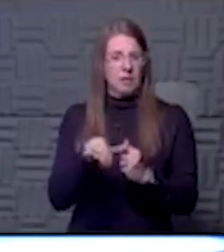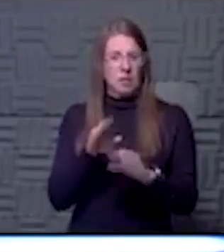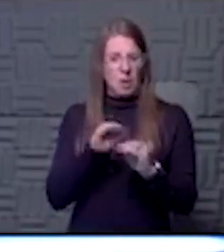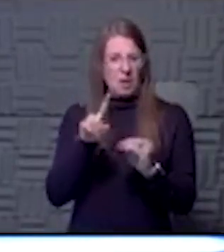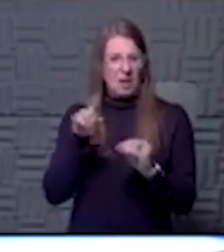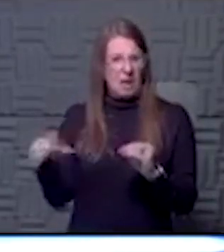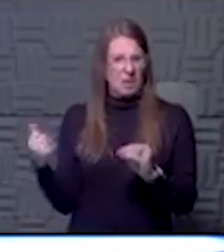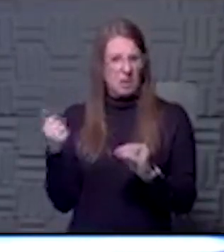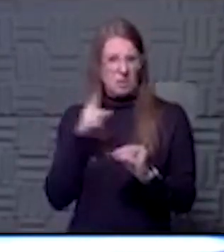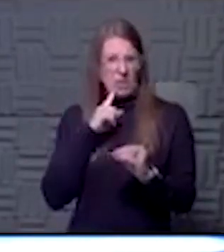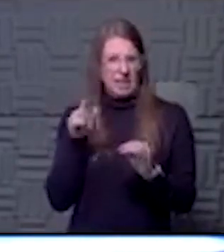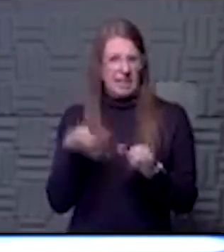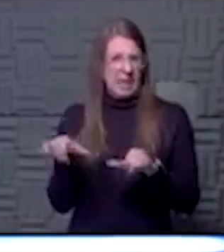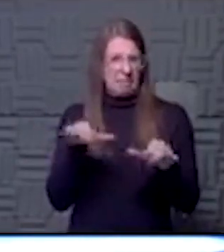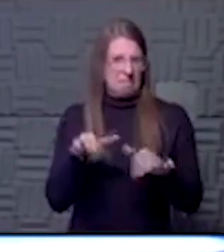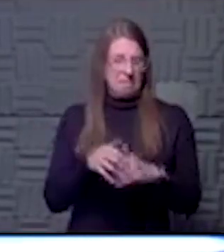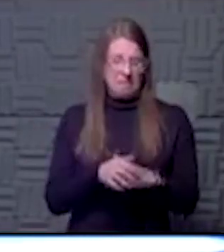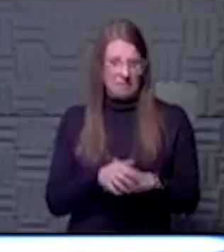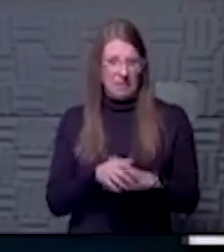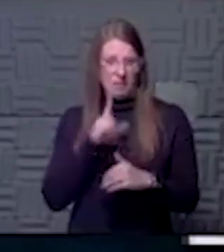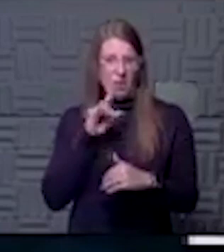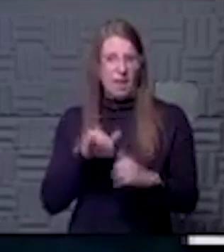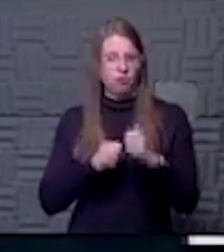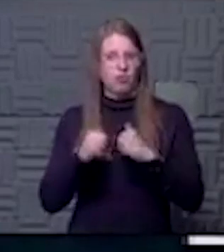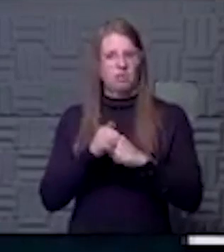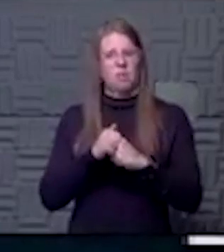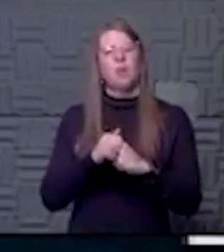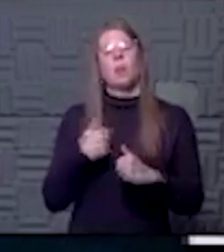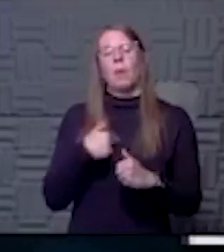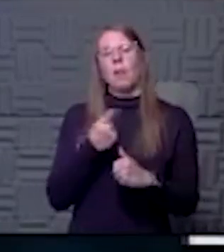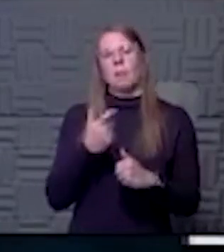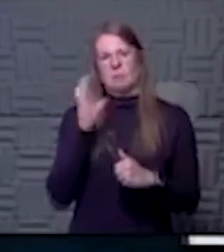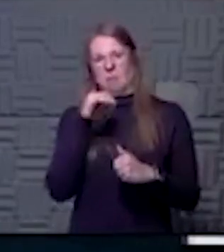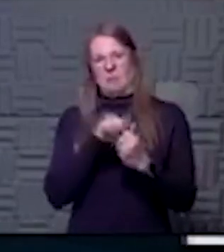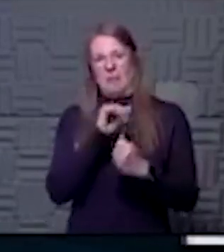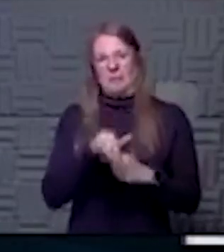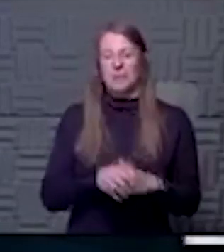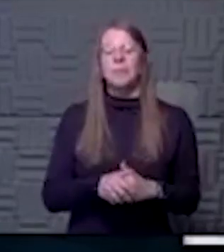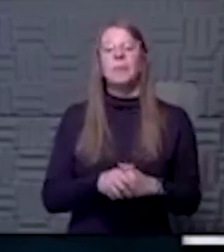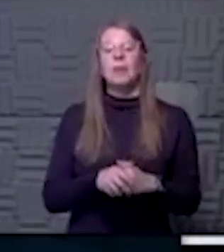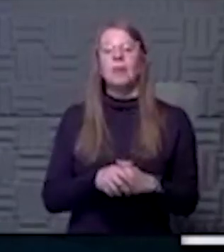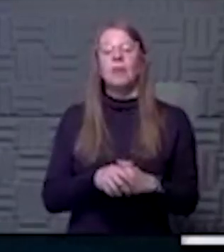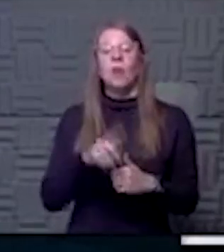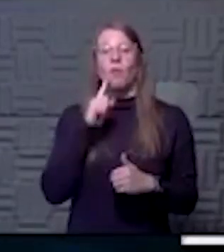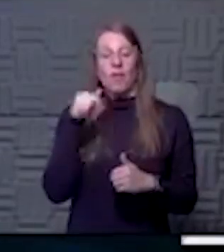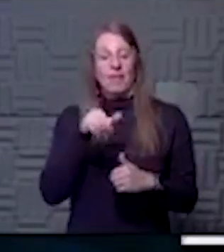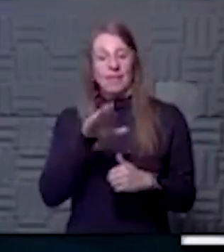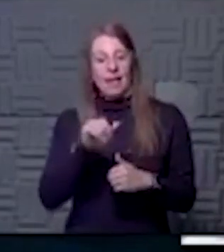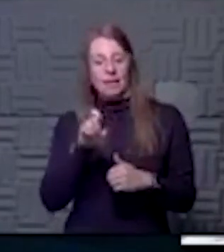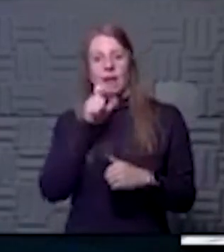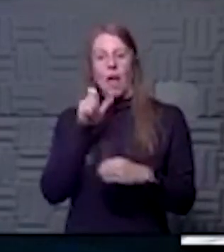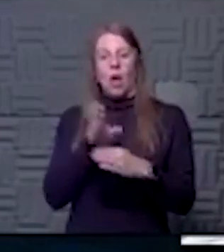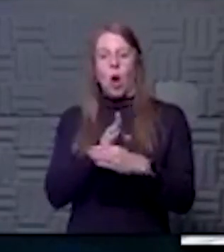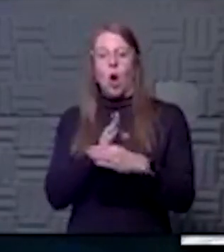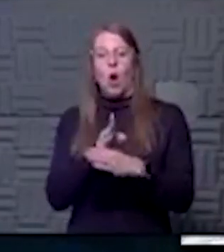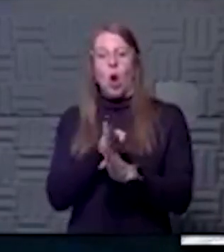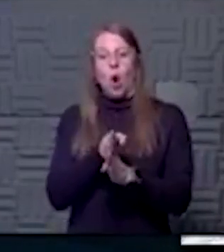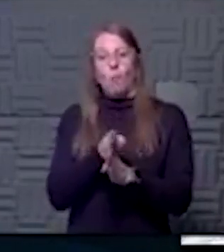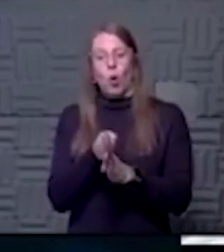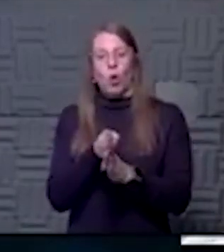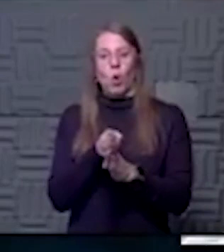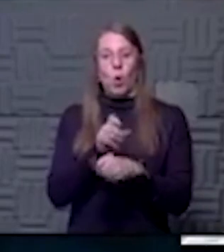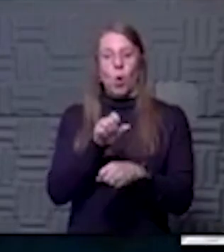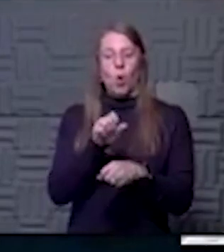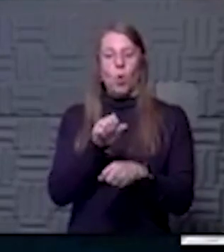country really has that exact structure. Yeah, we're kind of funny around that one. So in this case, it's not a border war; it's border